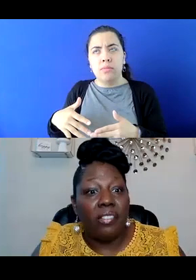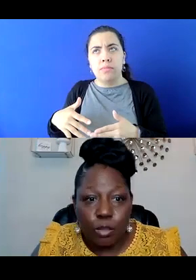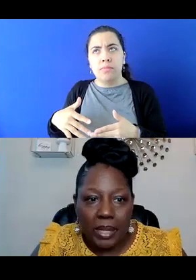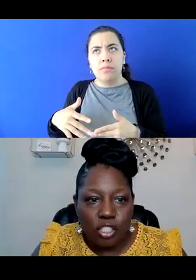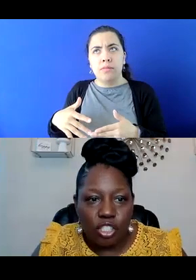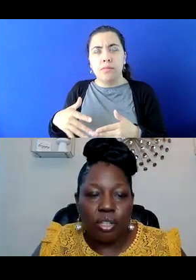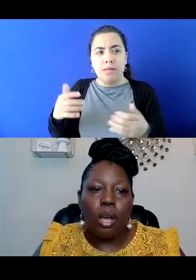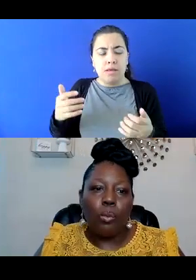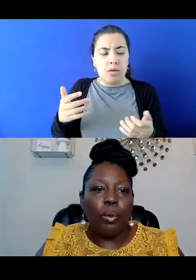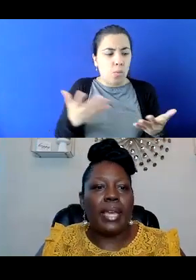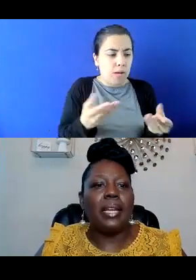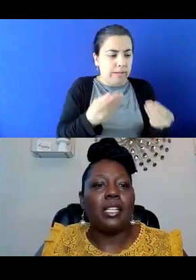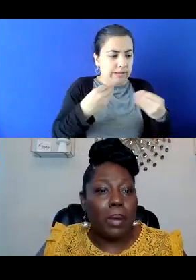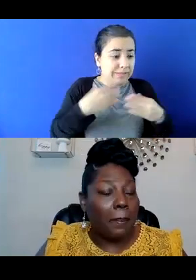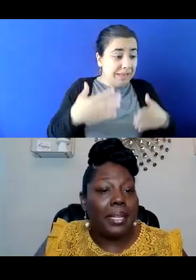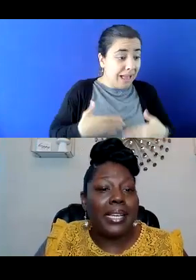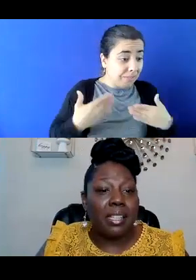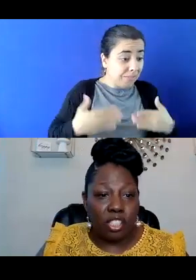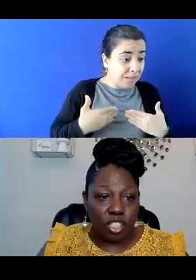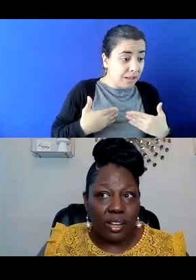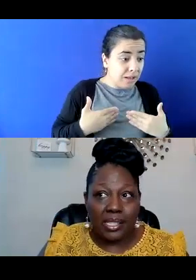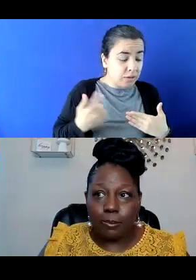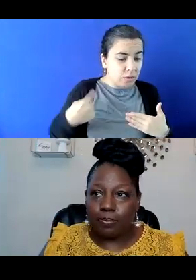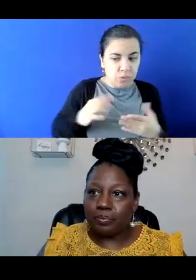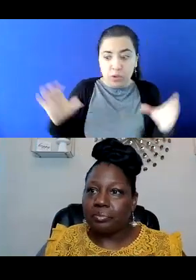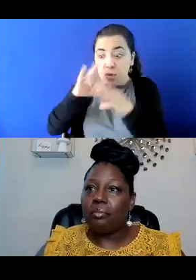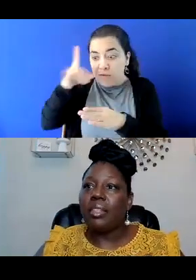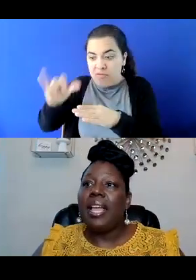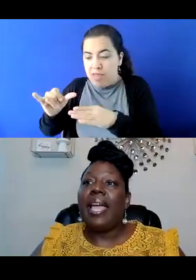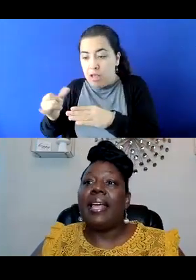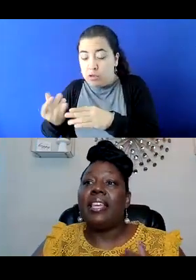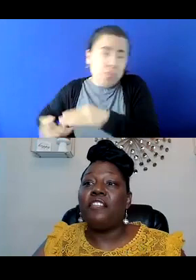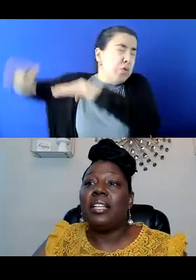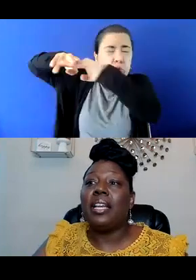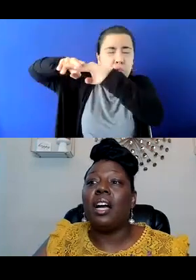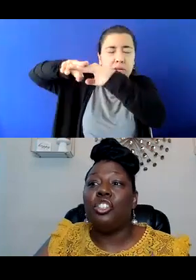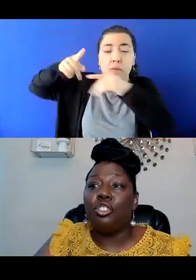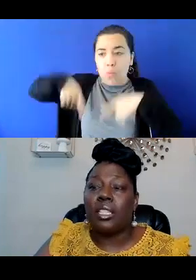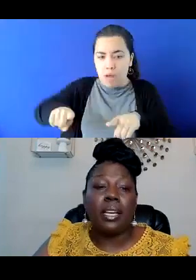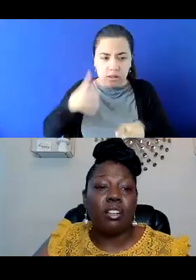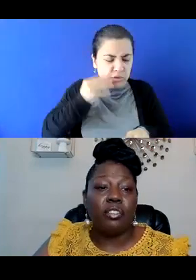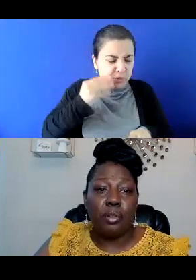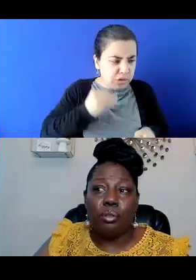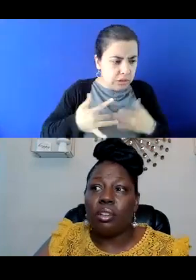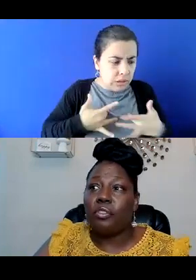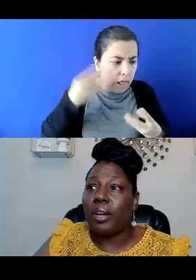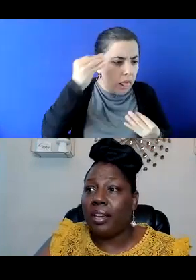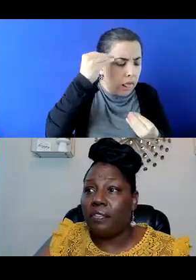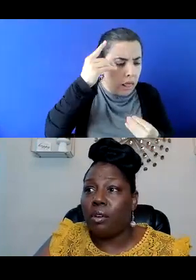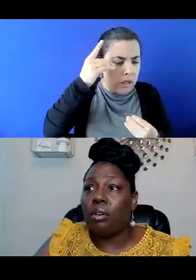that give us pleasure when we're in a place of distress. And then feeling unusually